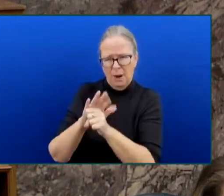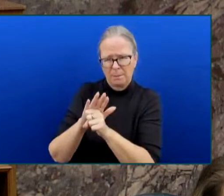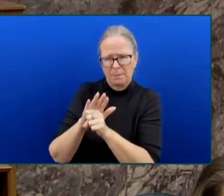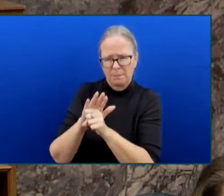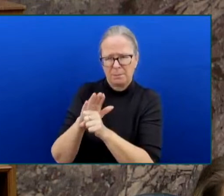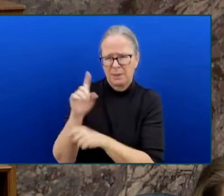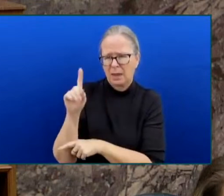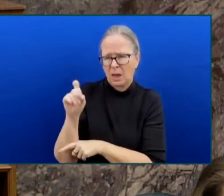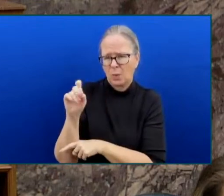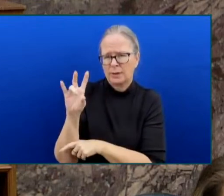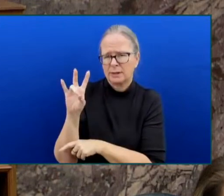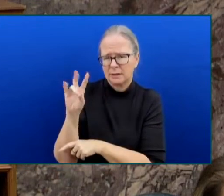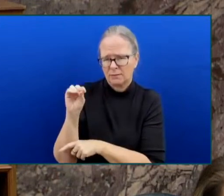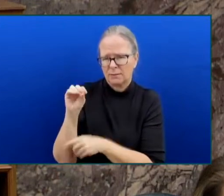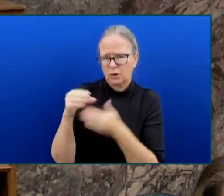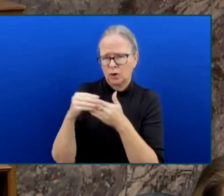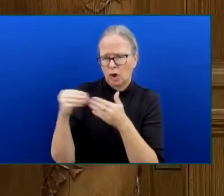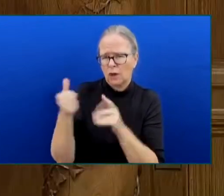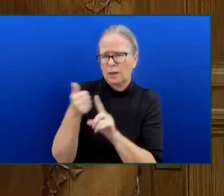budget?